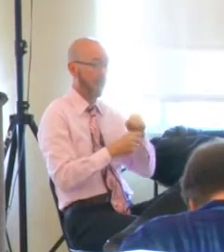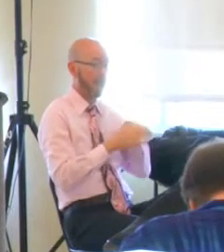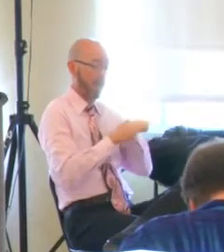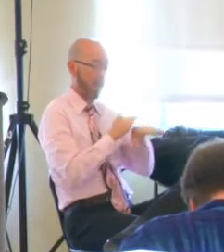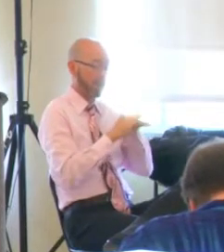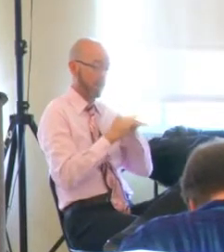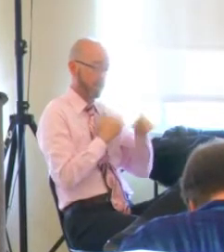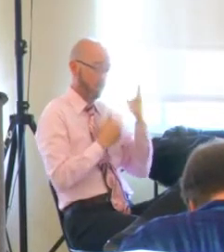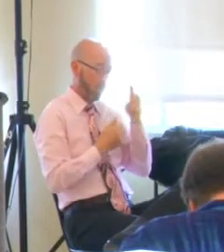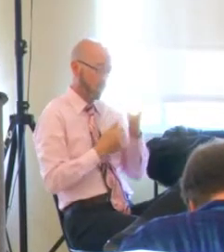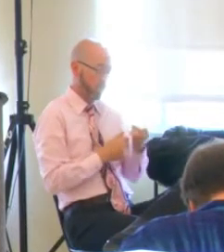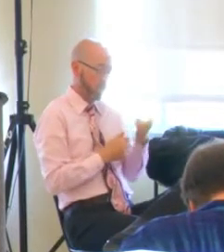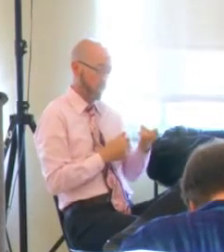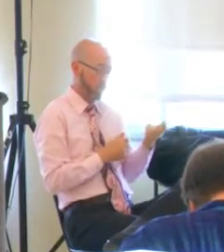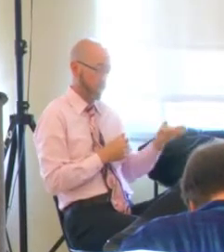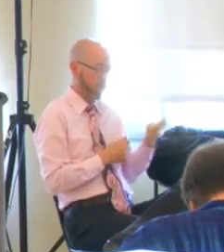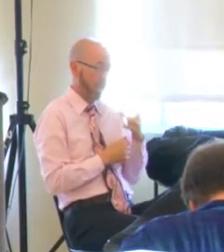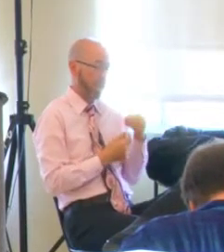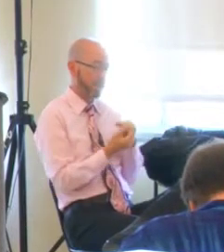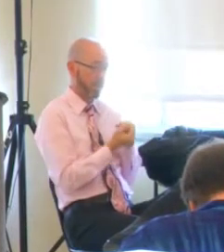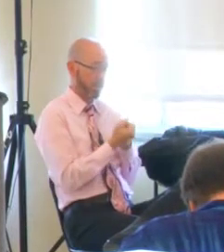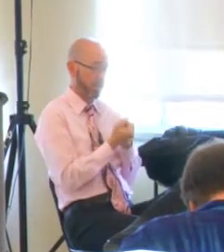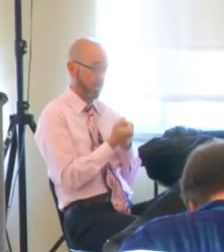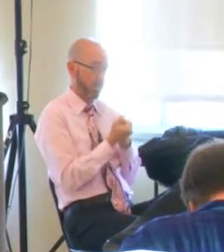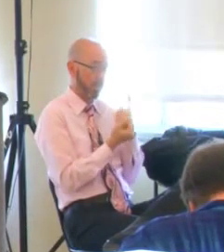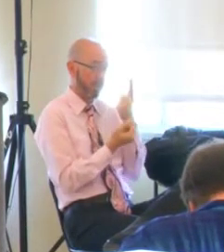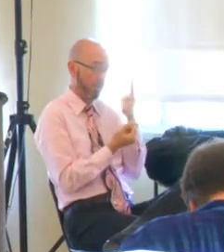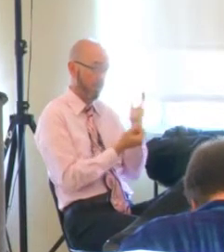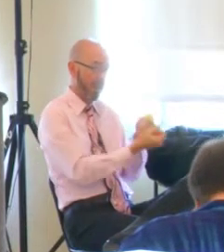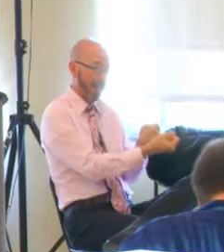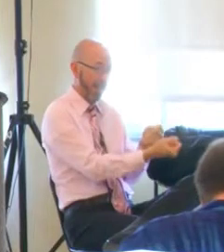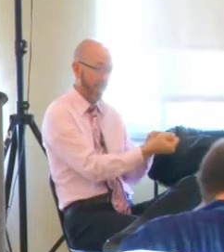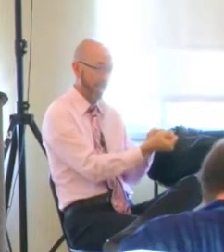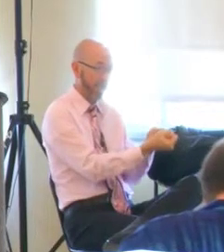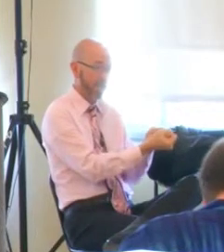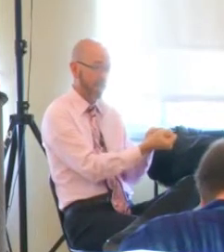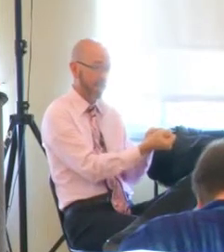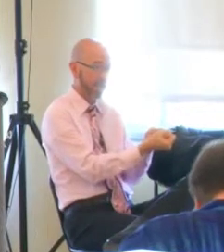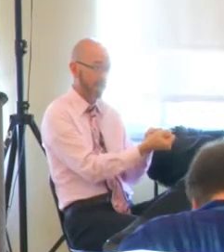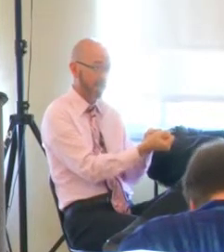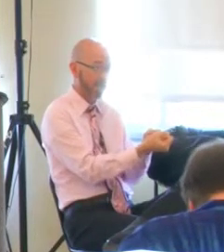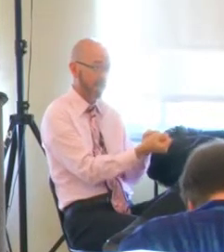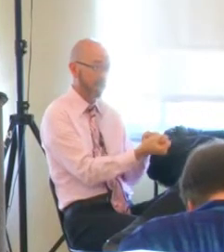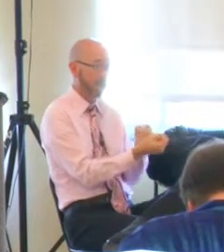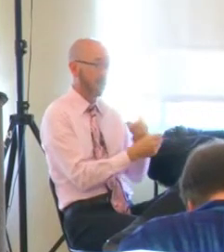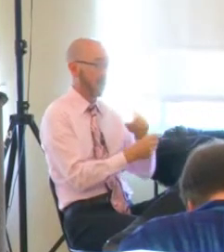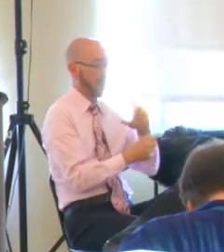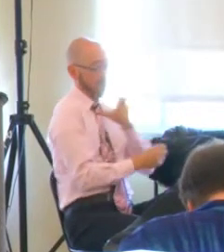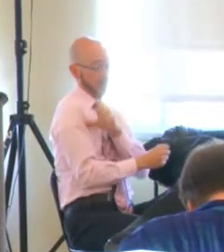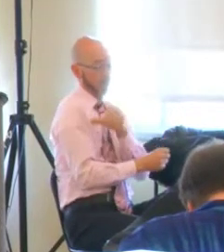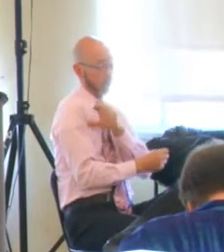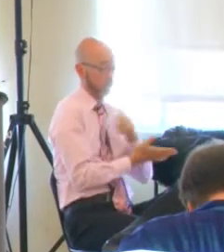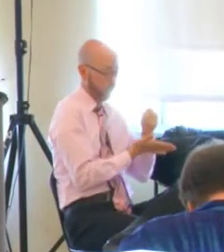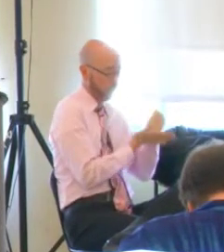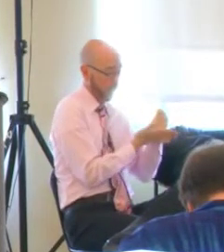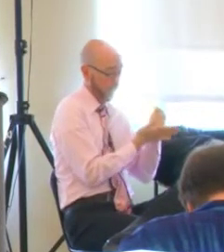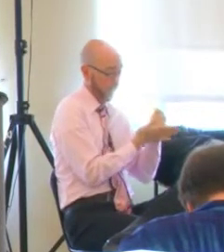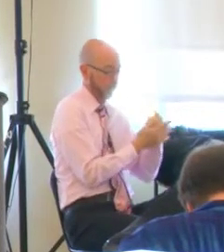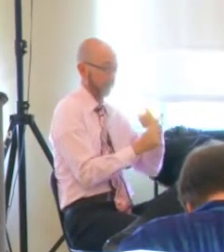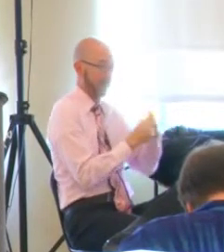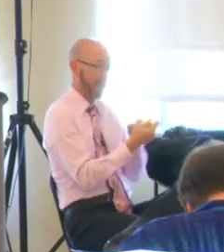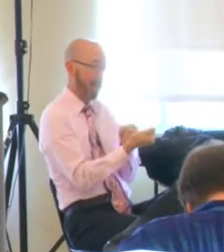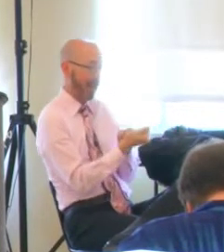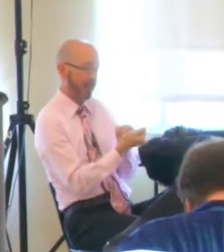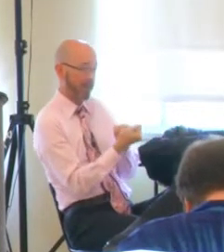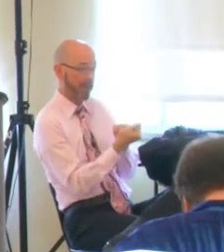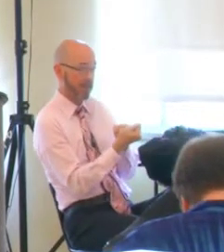and supports to ultimately do the advocacy in addition to doing the clinical treatment for someone who's disabled